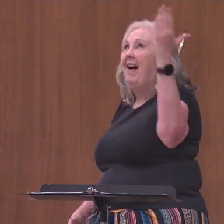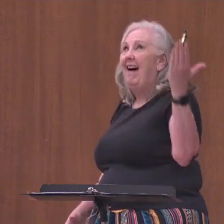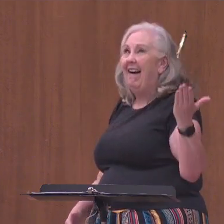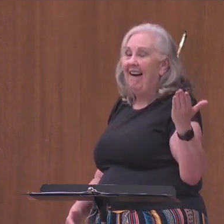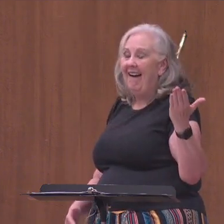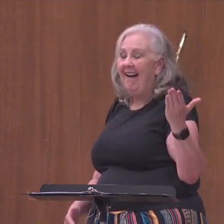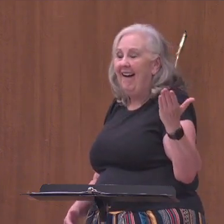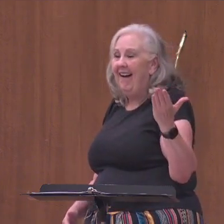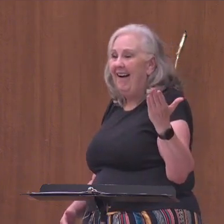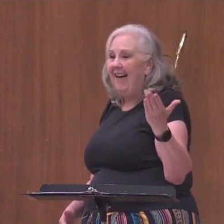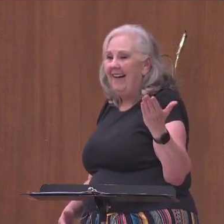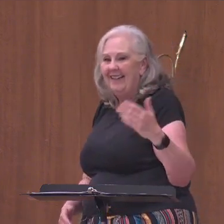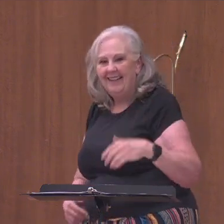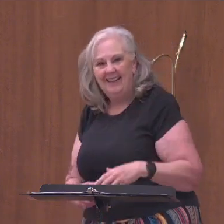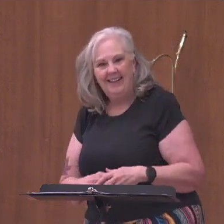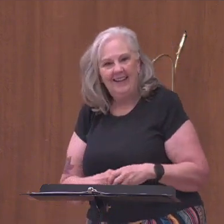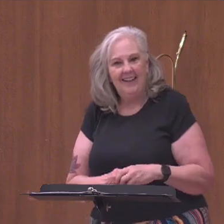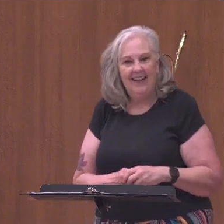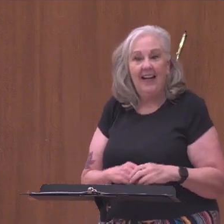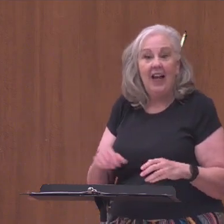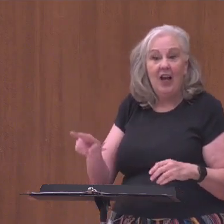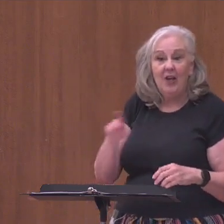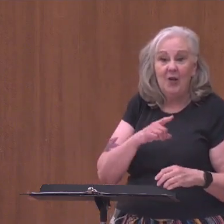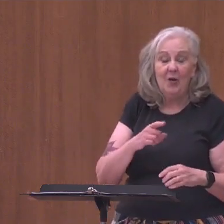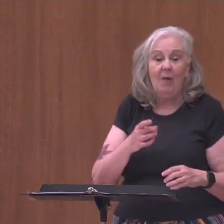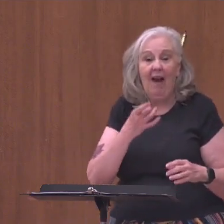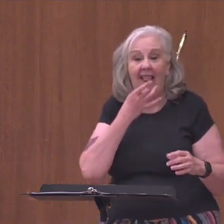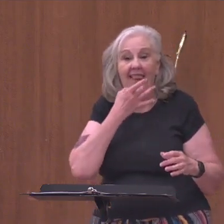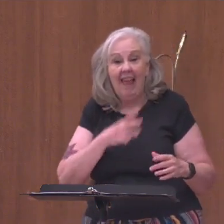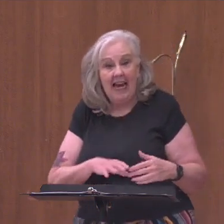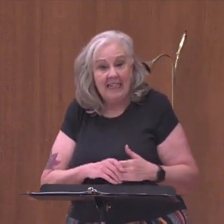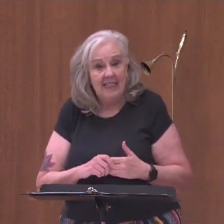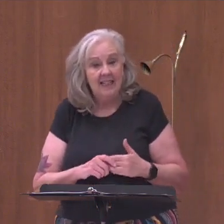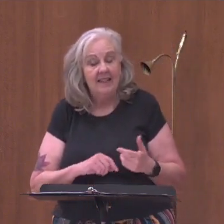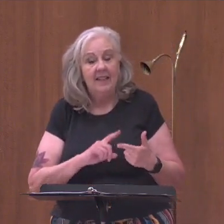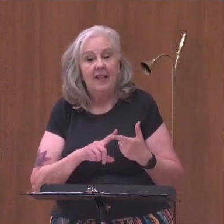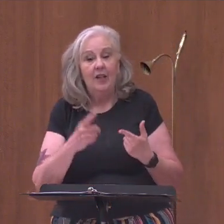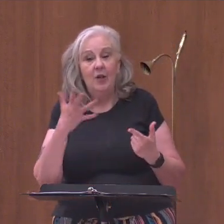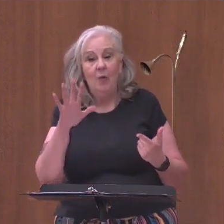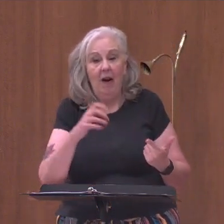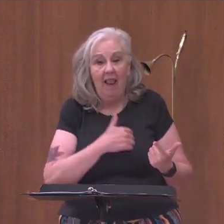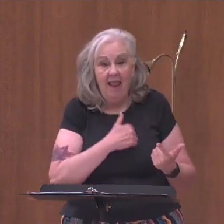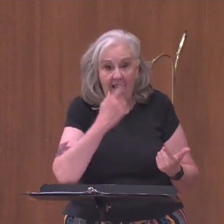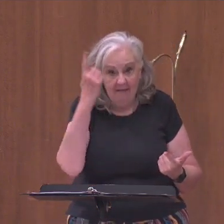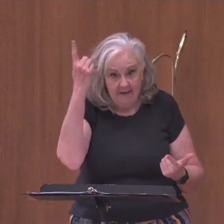you are. You are light, you are loved,